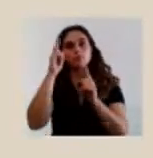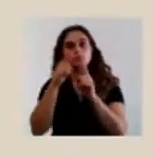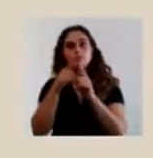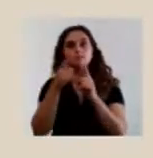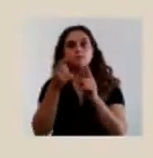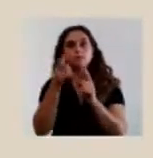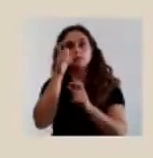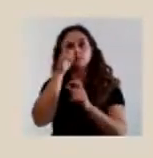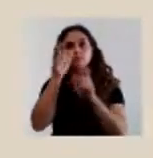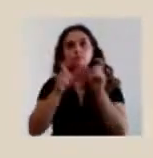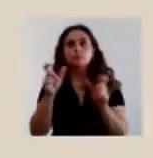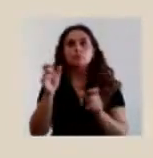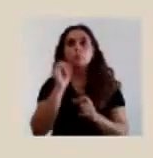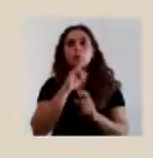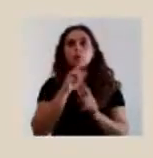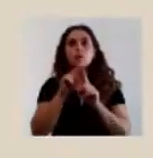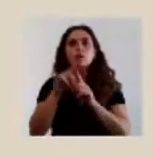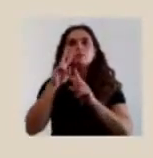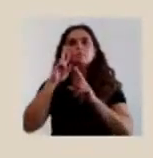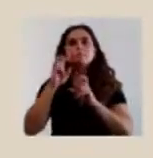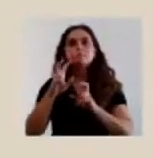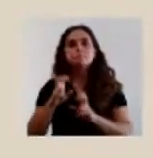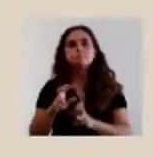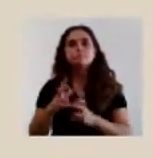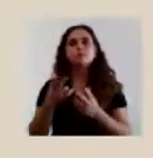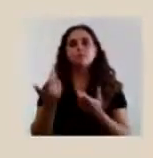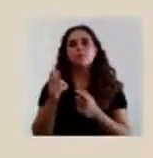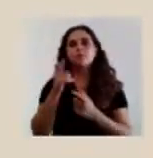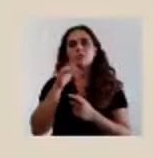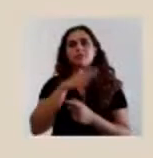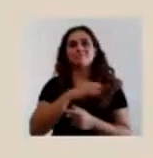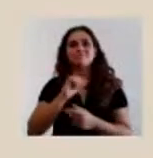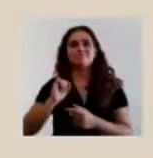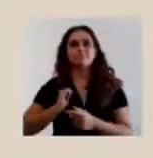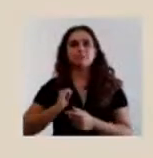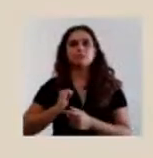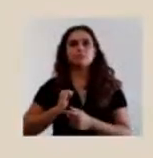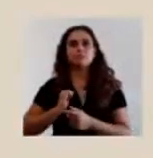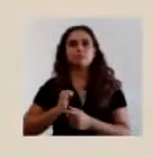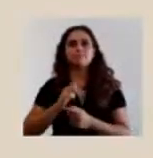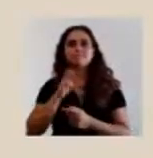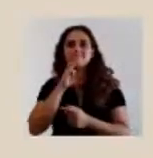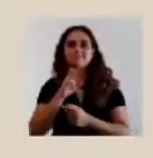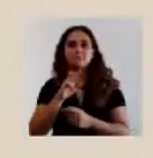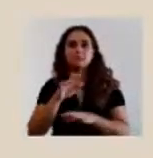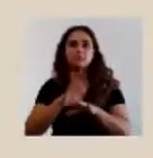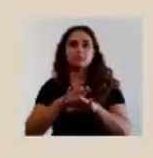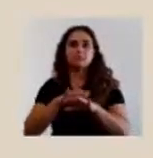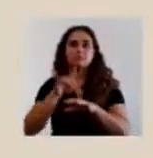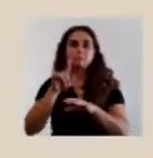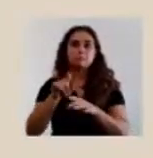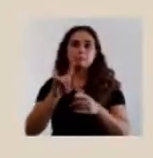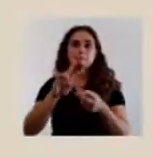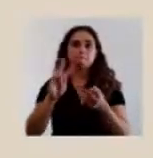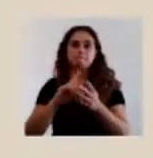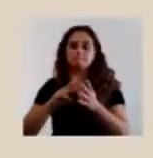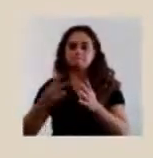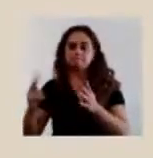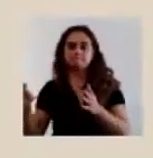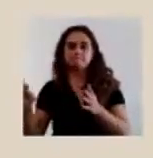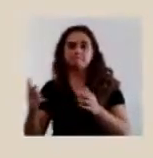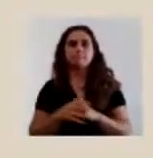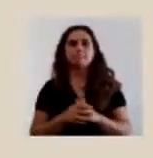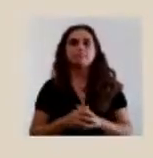to make causal inferences between the employer responses and the controlled variable.